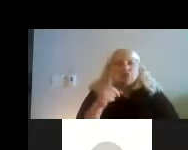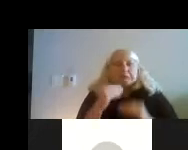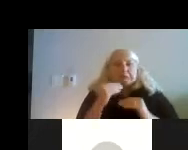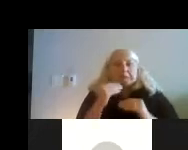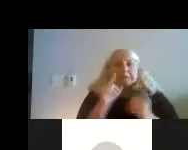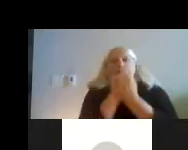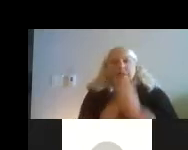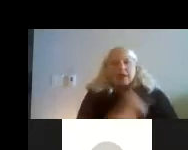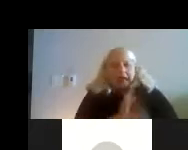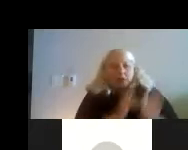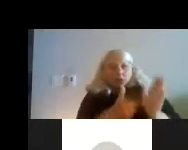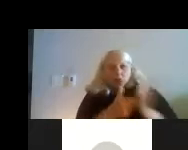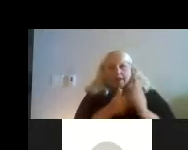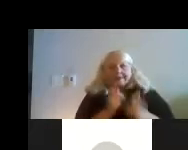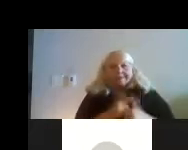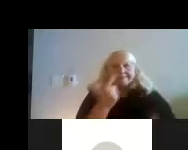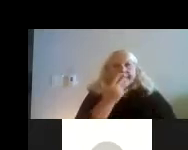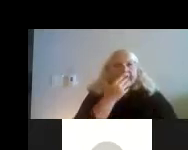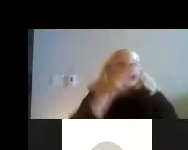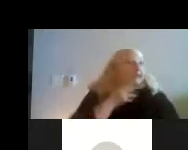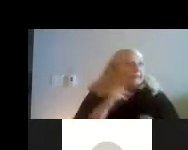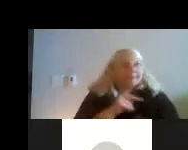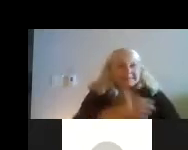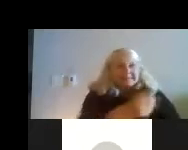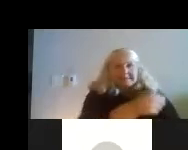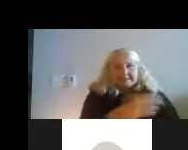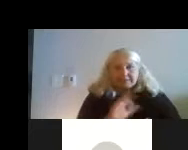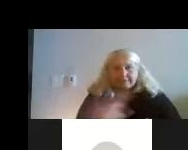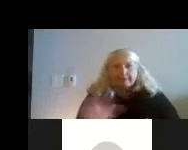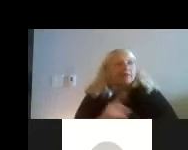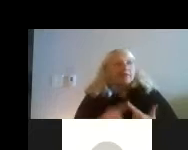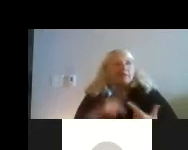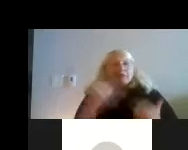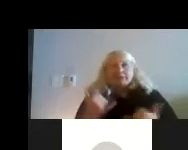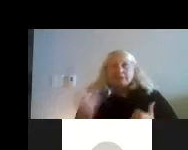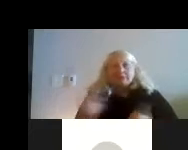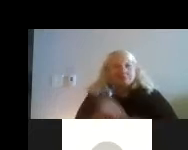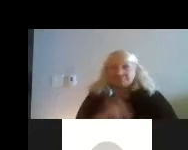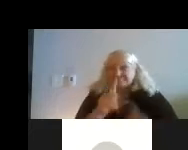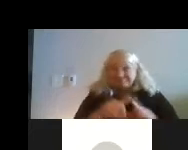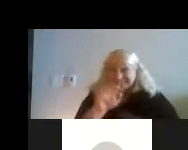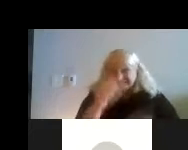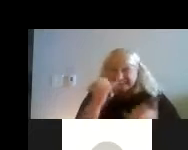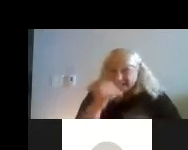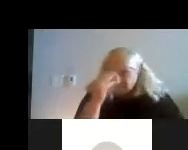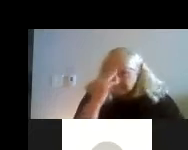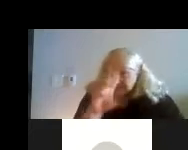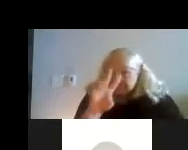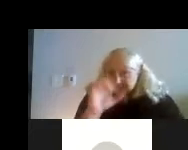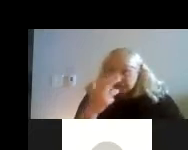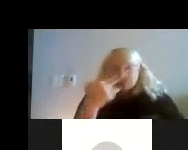of colored people. But we're really sort of coming into these conversations, right? VCH is making big steps